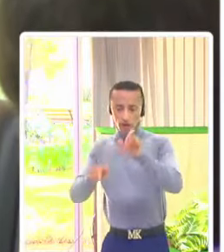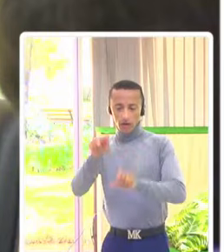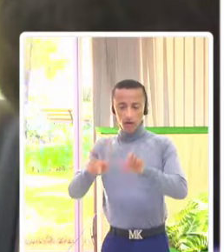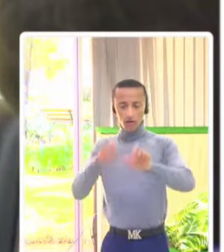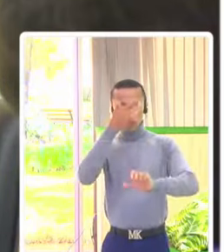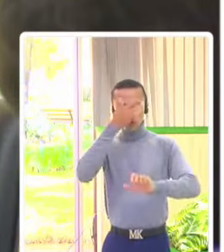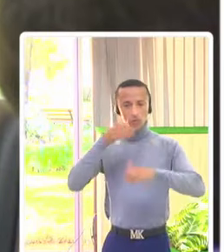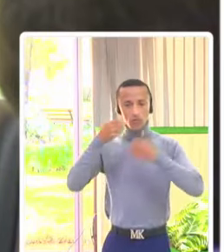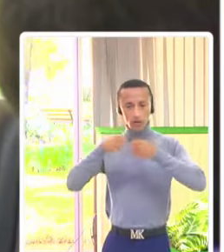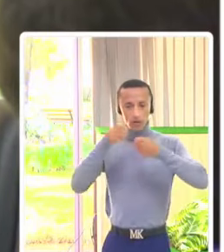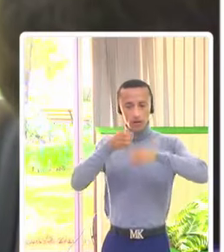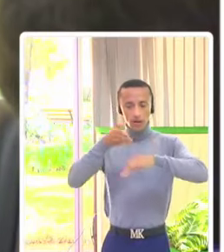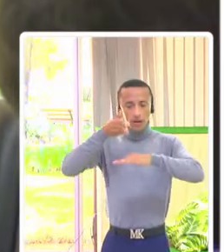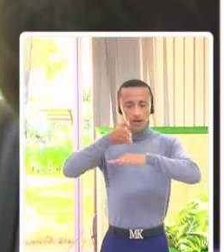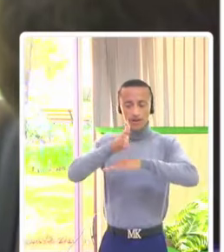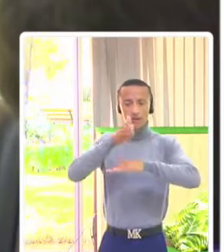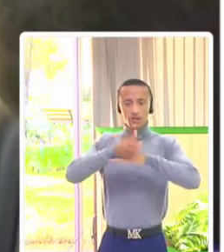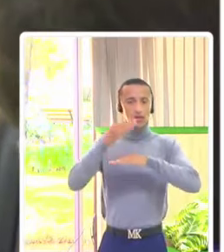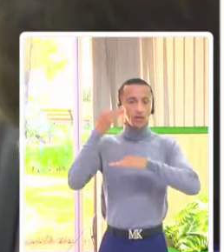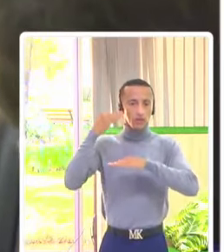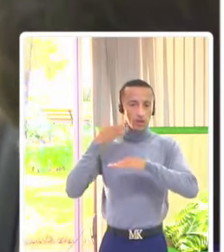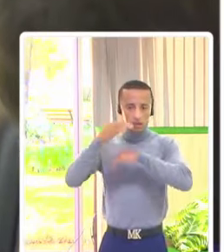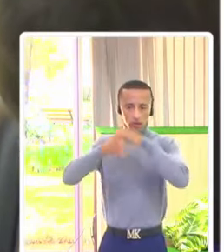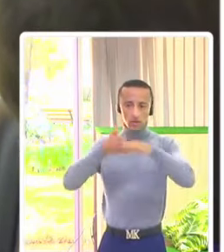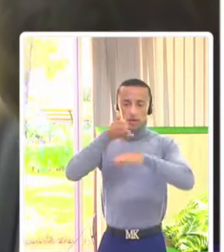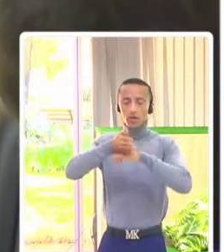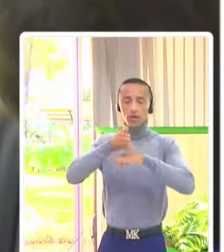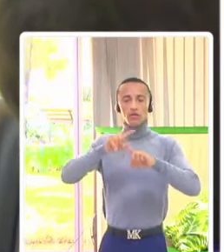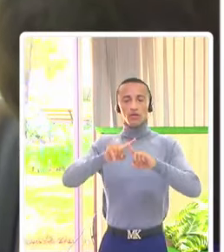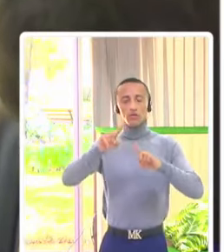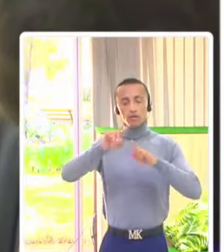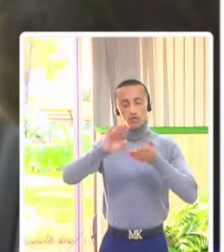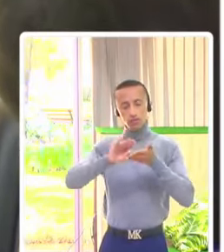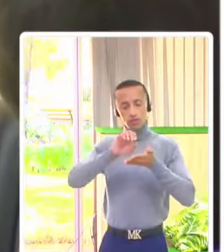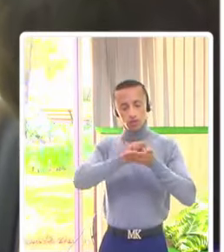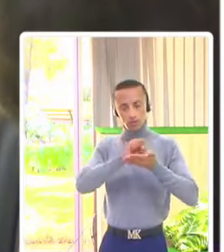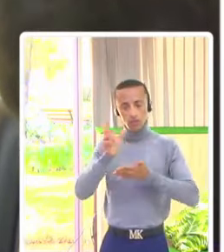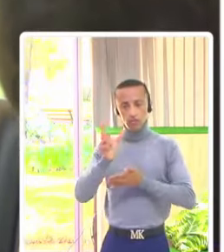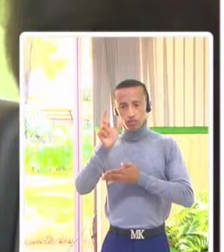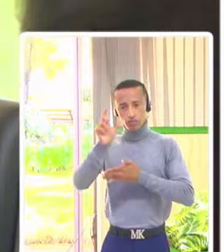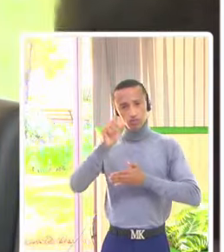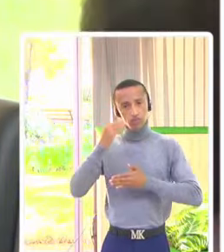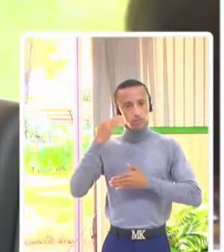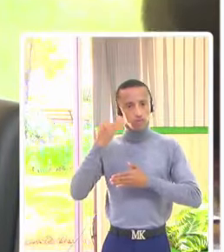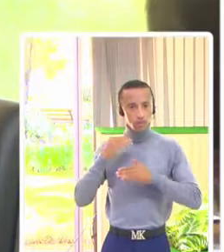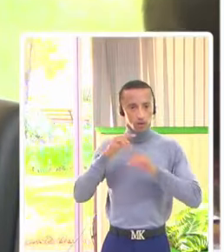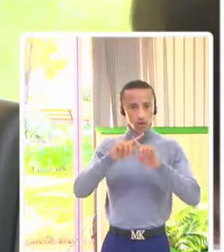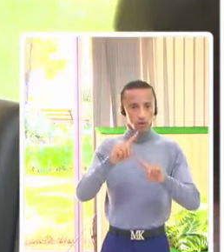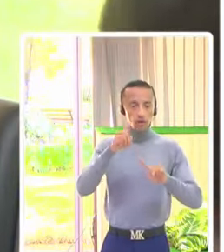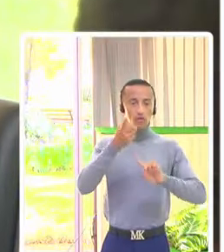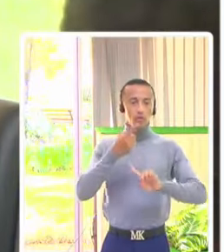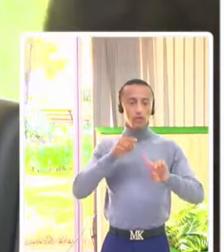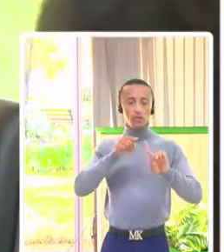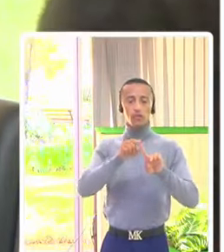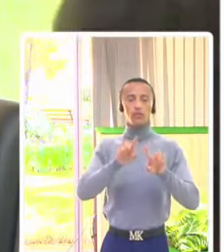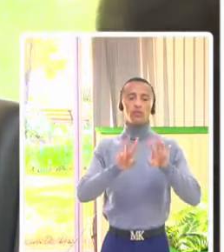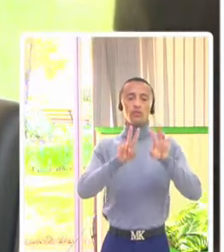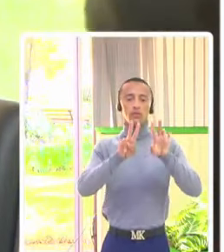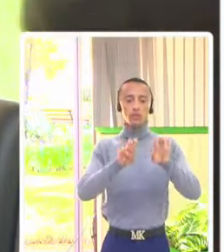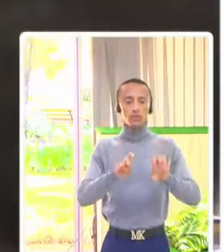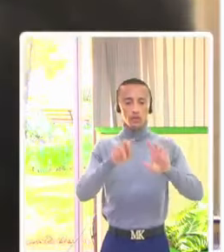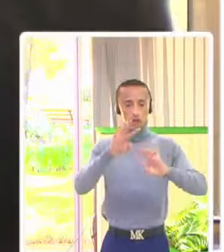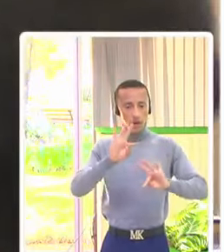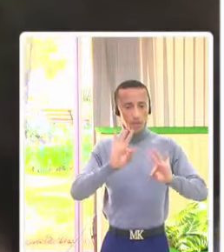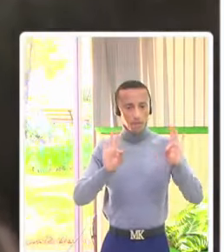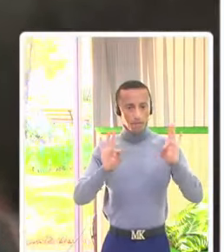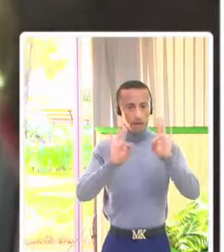objectives. So most successful missions, whether in the technological realm or generally in the public policy realm, have involved some combination